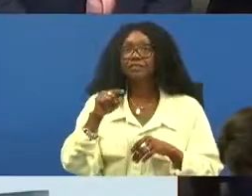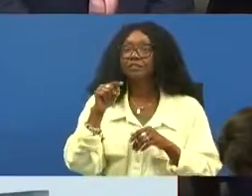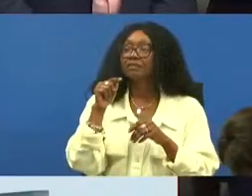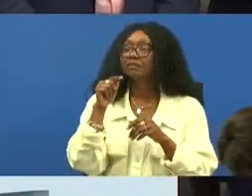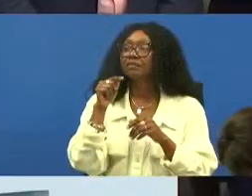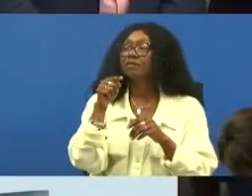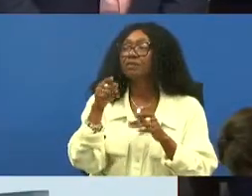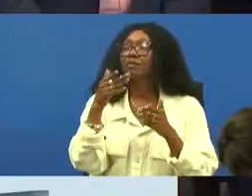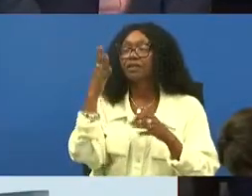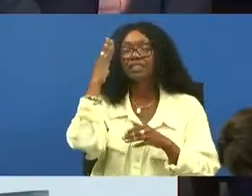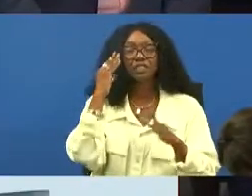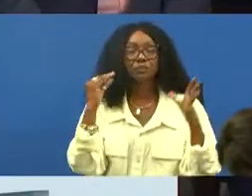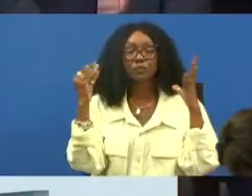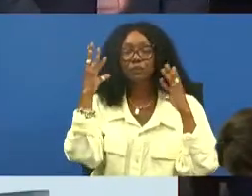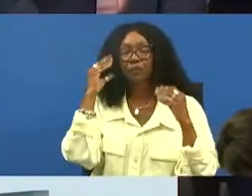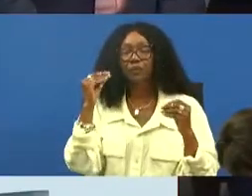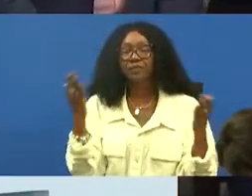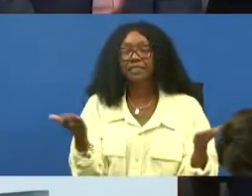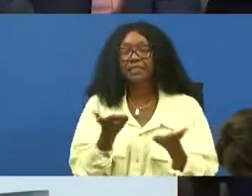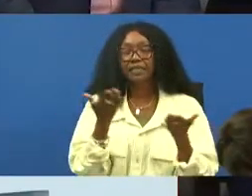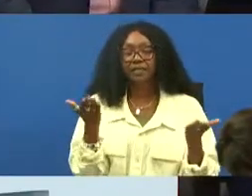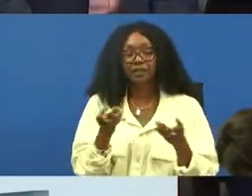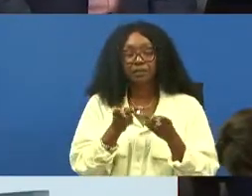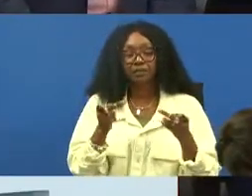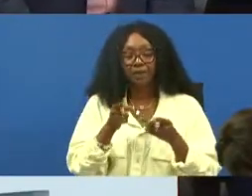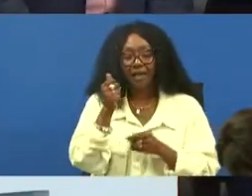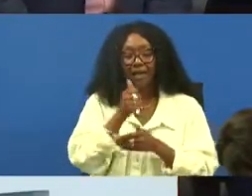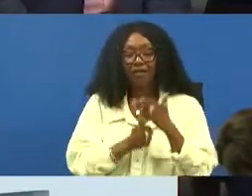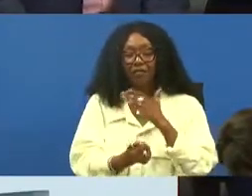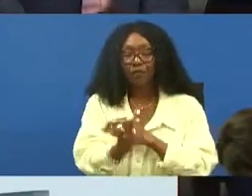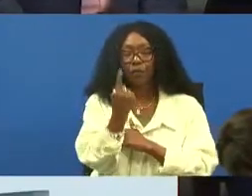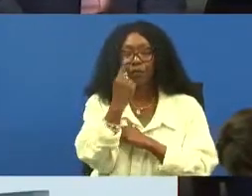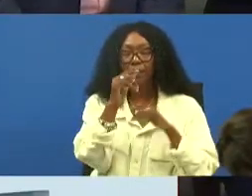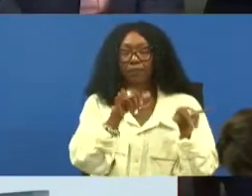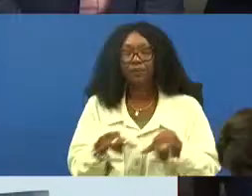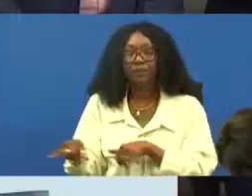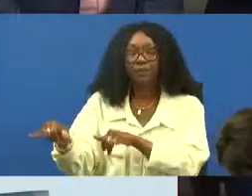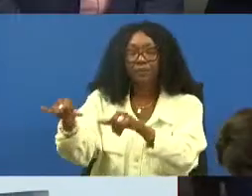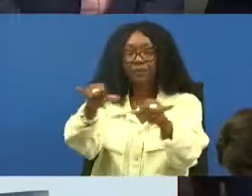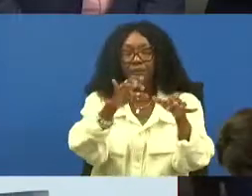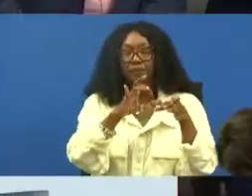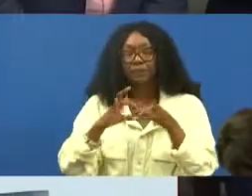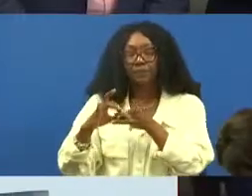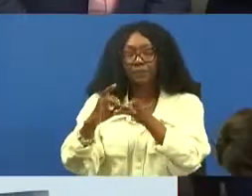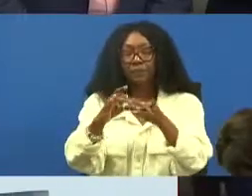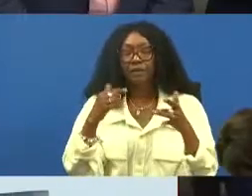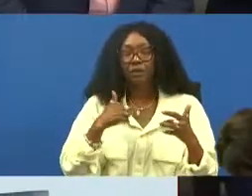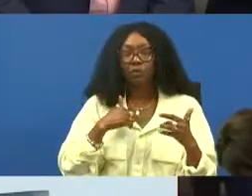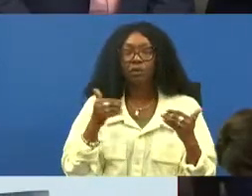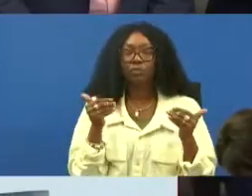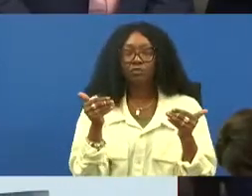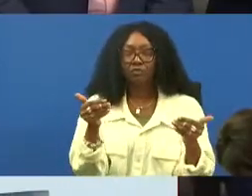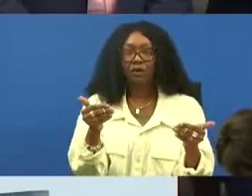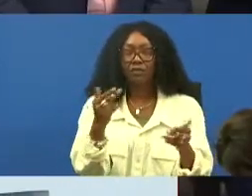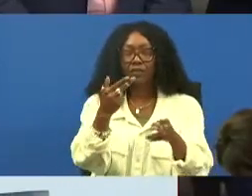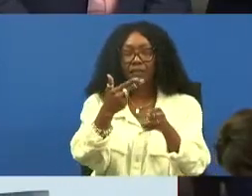your spirit to dwell in this place so that everyone will be on one accord, Heavenly Father, and we move forward in the name of